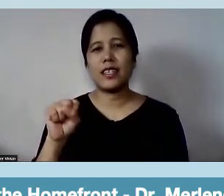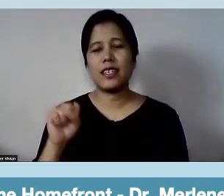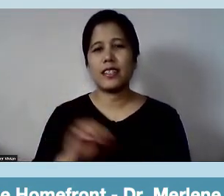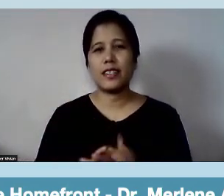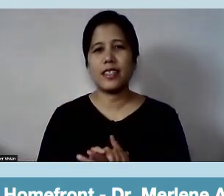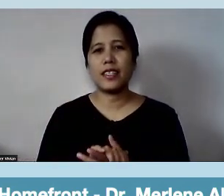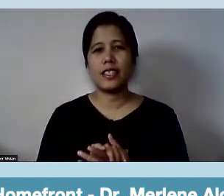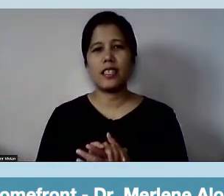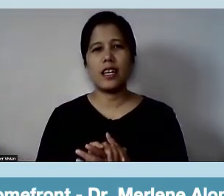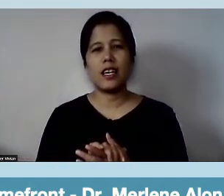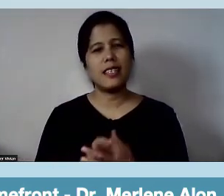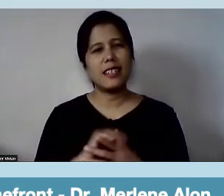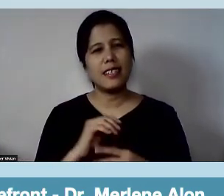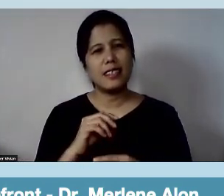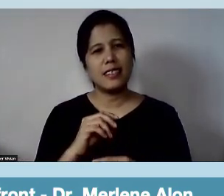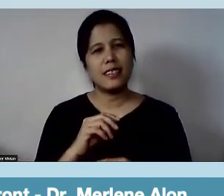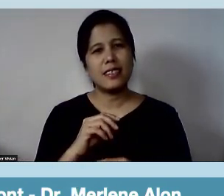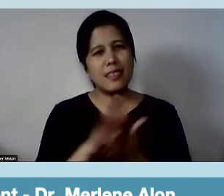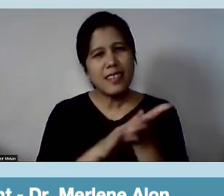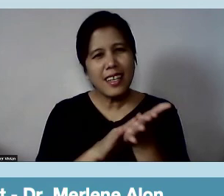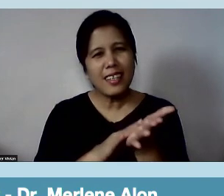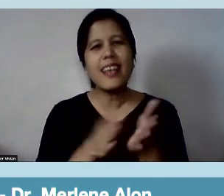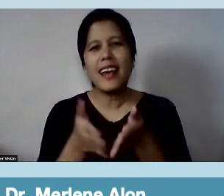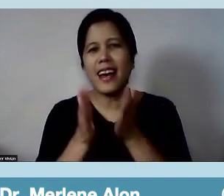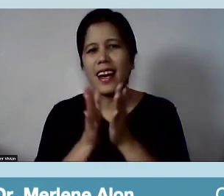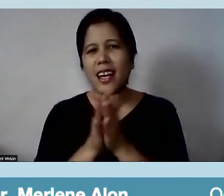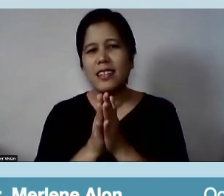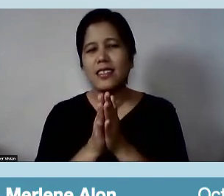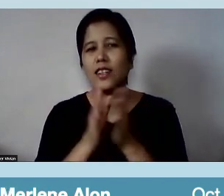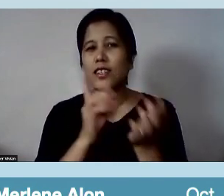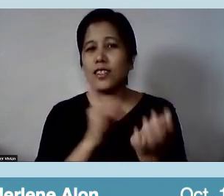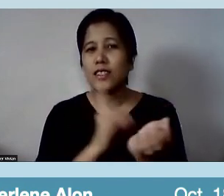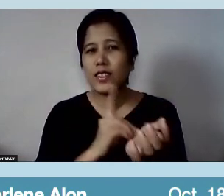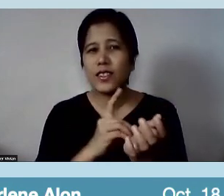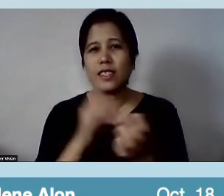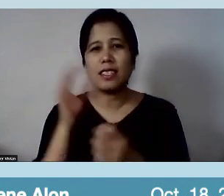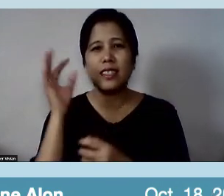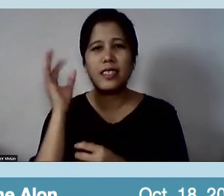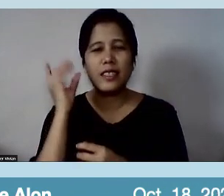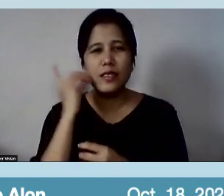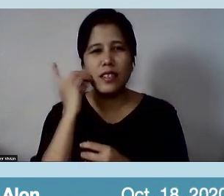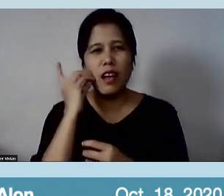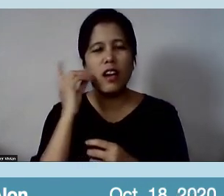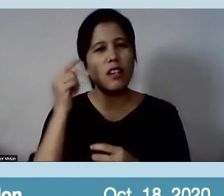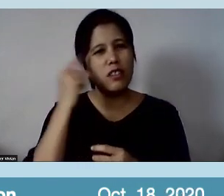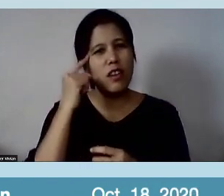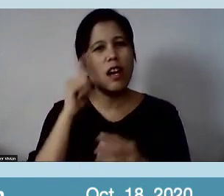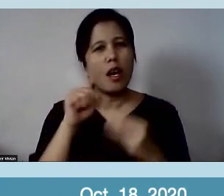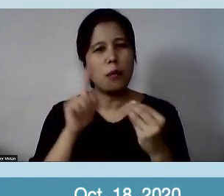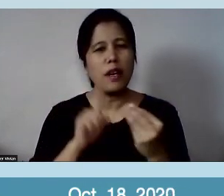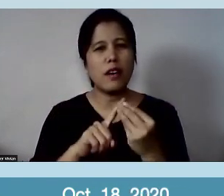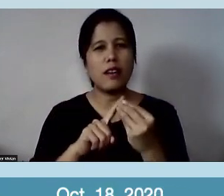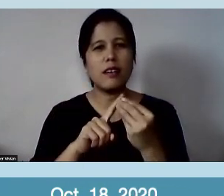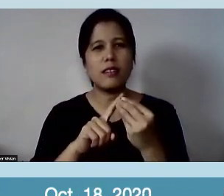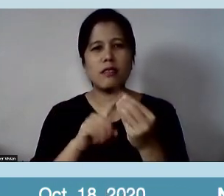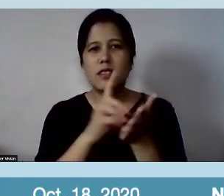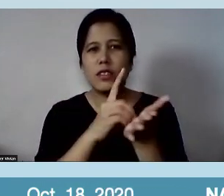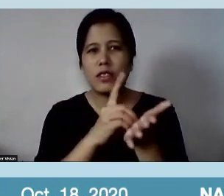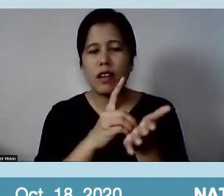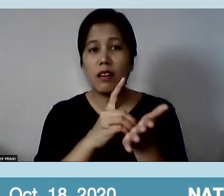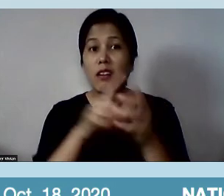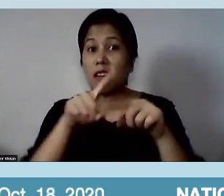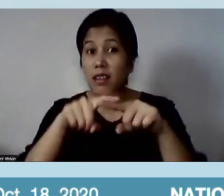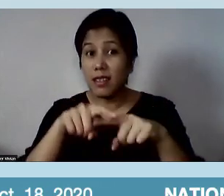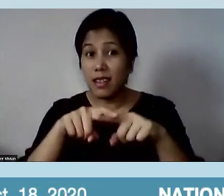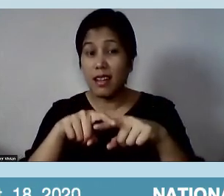you know, kindly ask Dr. Dimalanta what his thoughts are about medications. Is it possible to rely on therapy